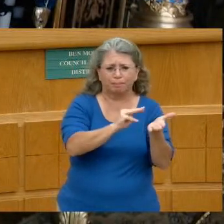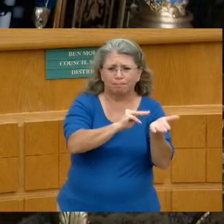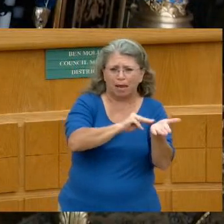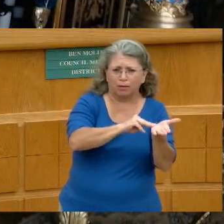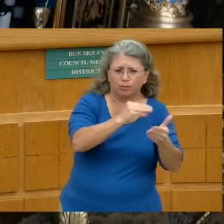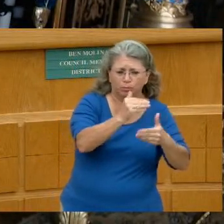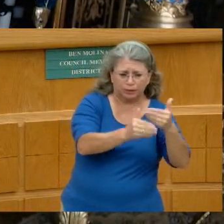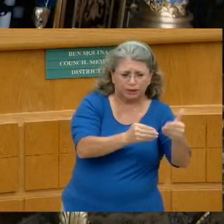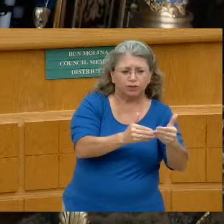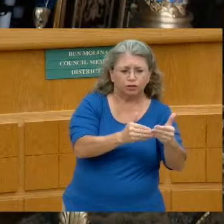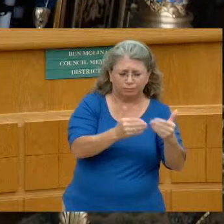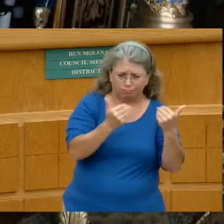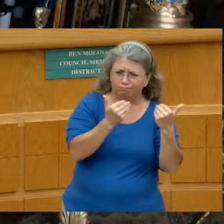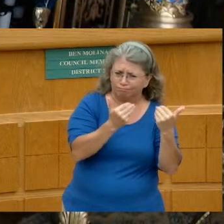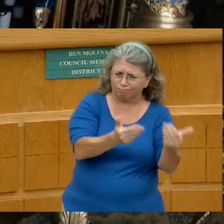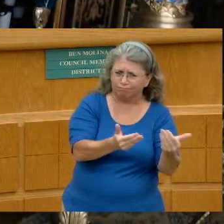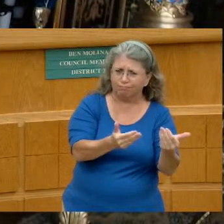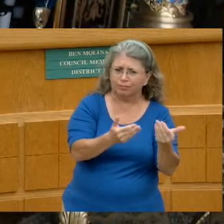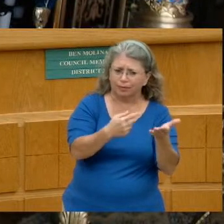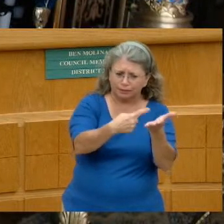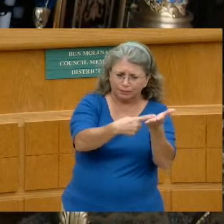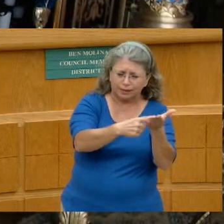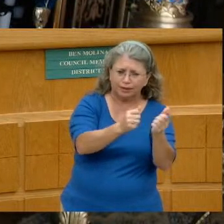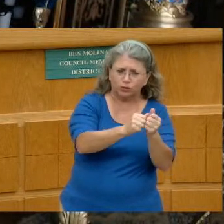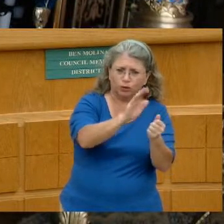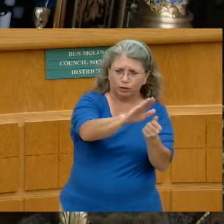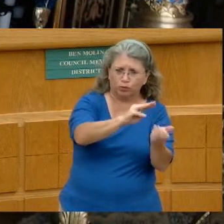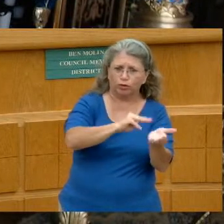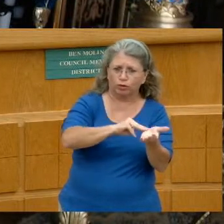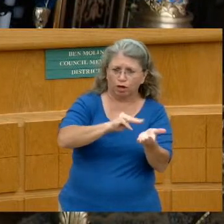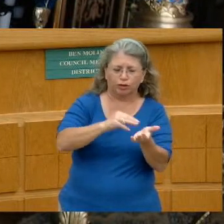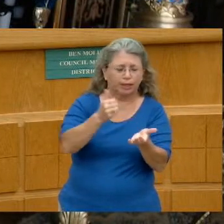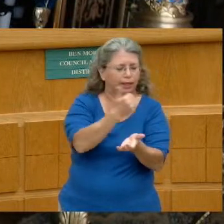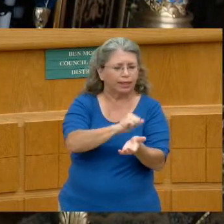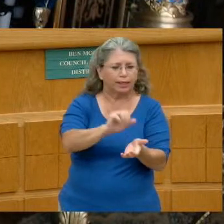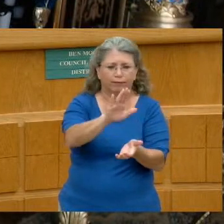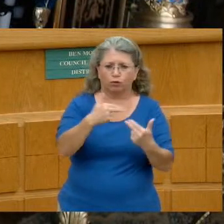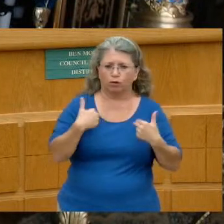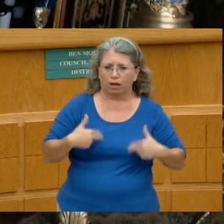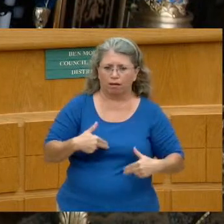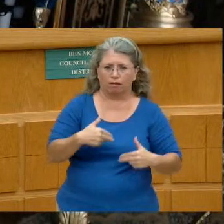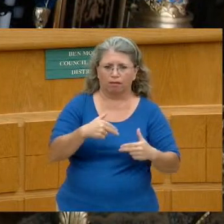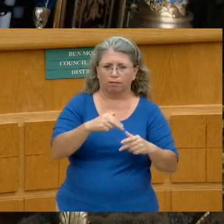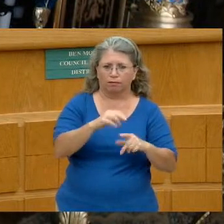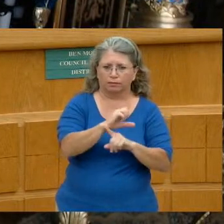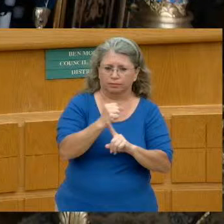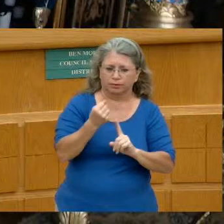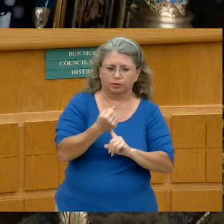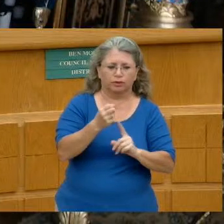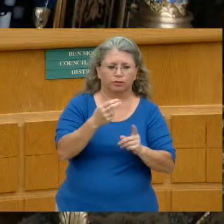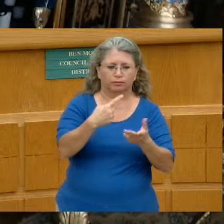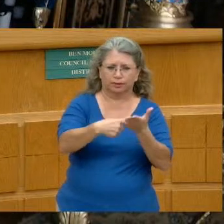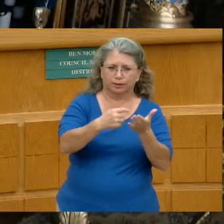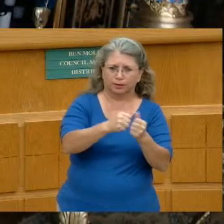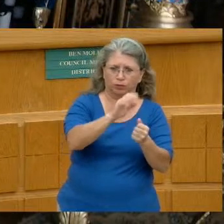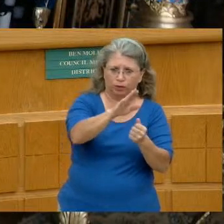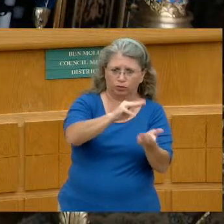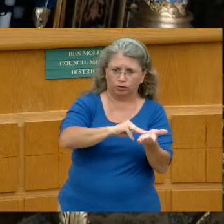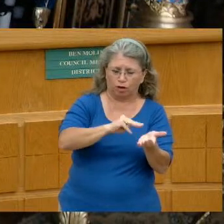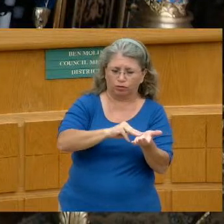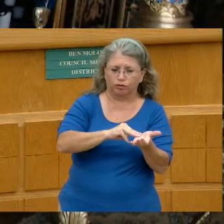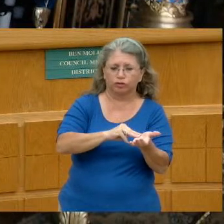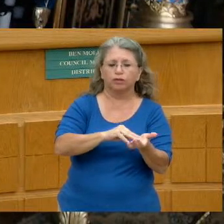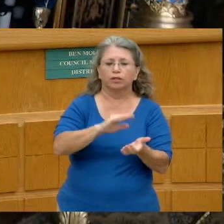We want you to continue to discuss this condition, any health condition you have, with your doctor. And as a result, your doctor